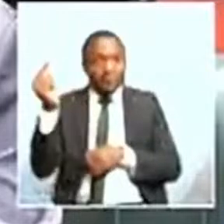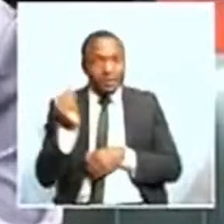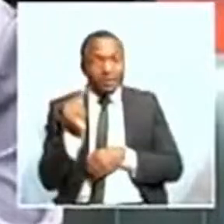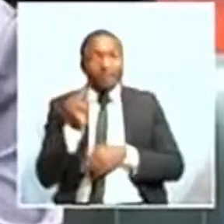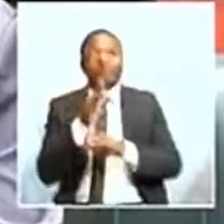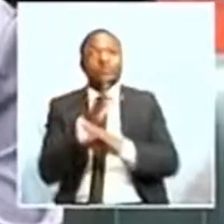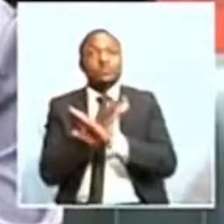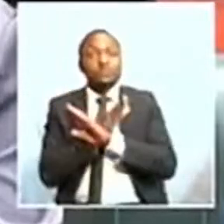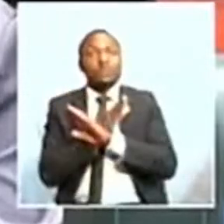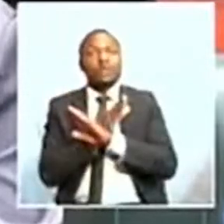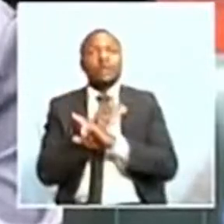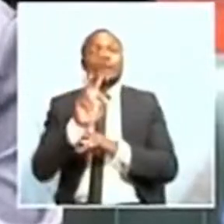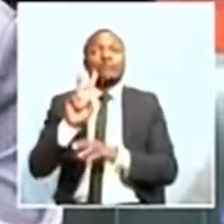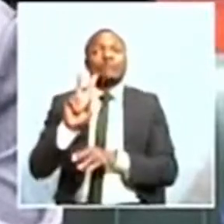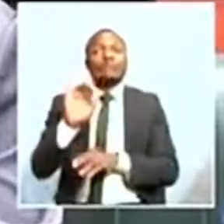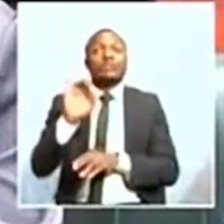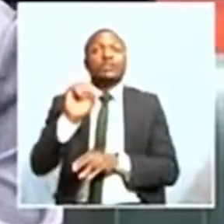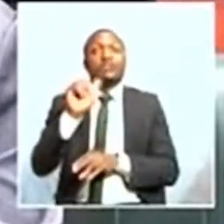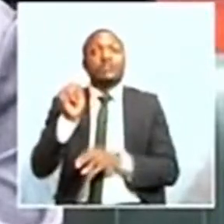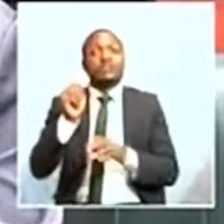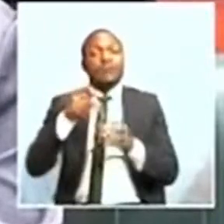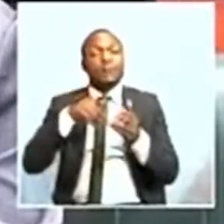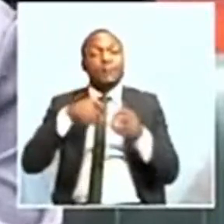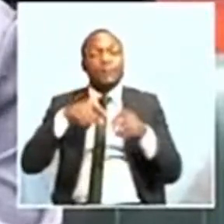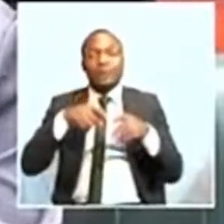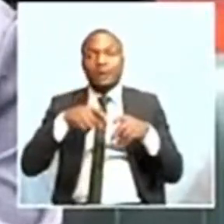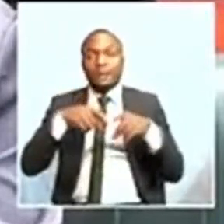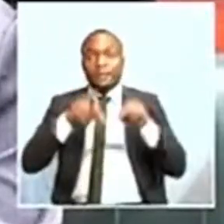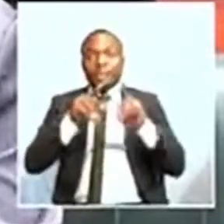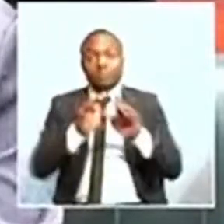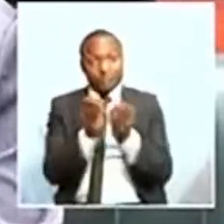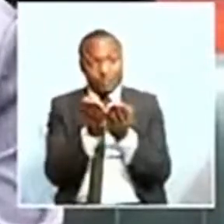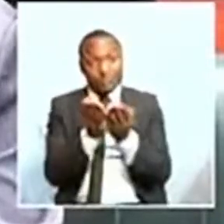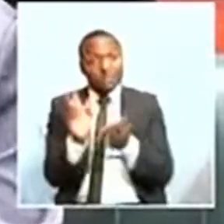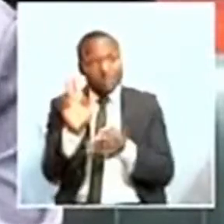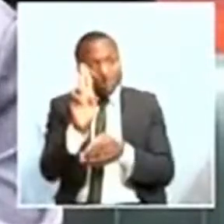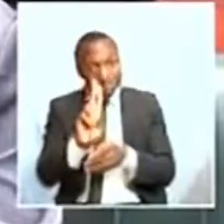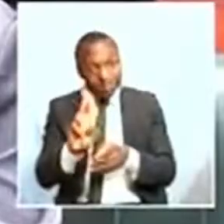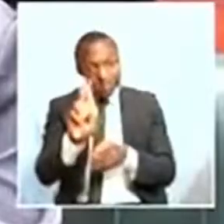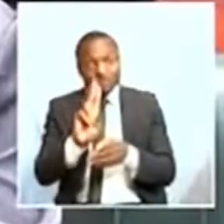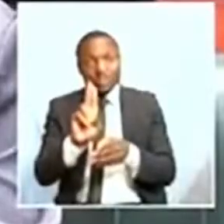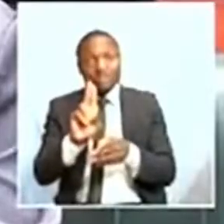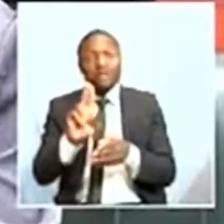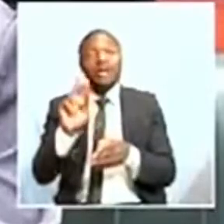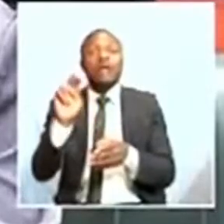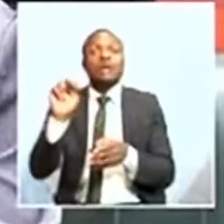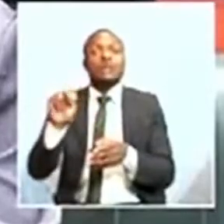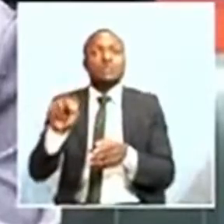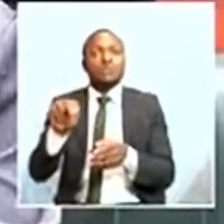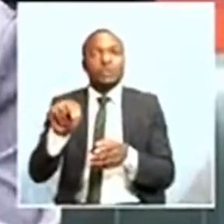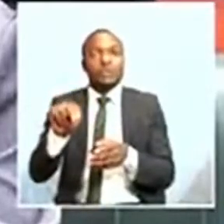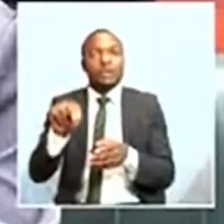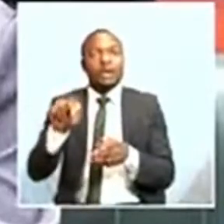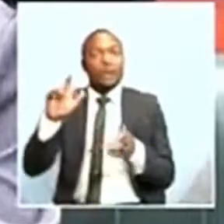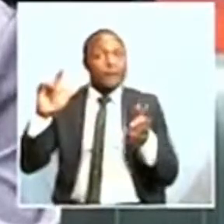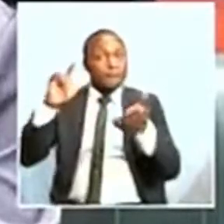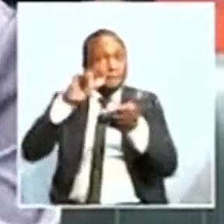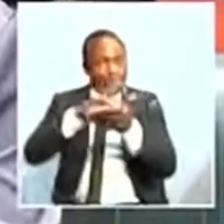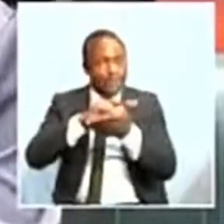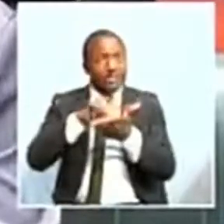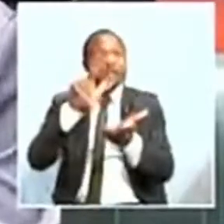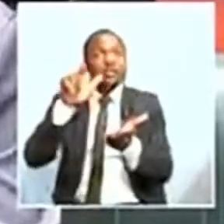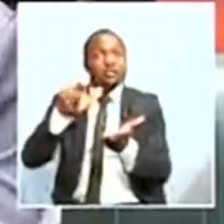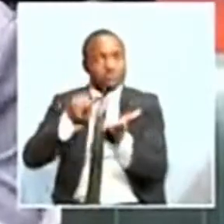their visa application at the UN embassy here. And they use Ndole Airport and Lusaka Airport, and they end up going to our